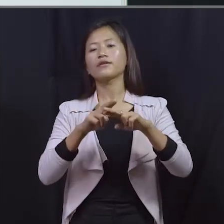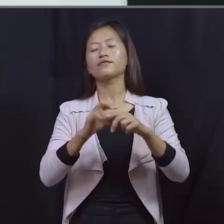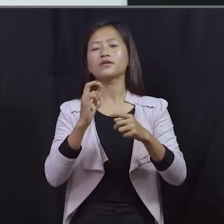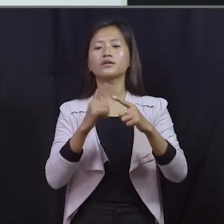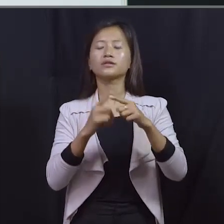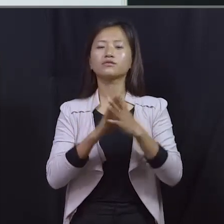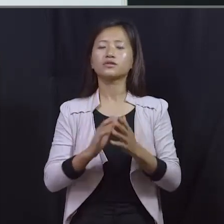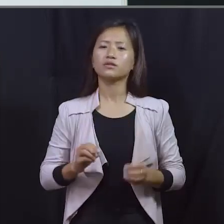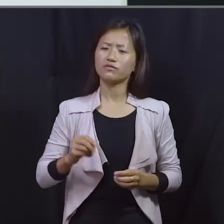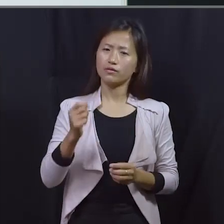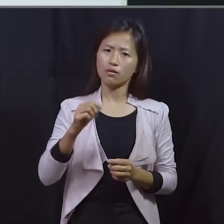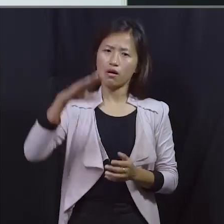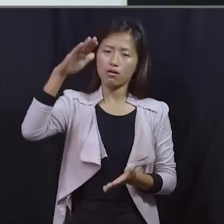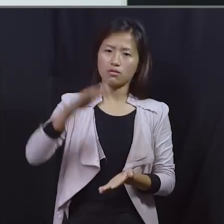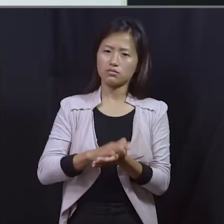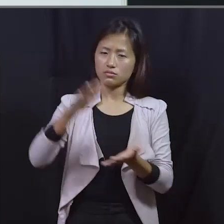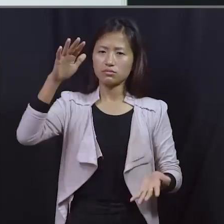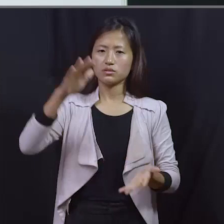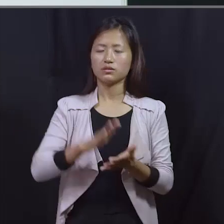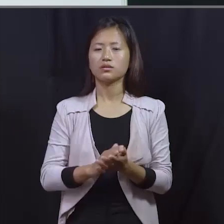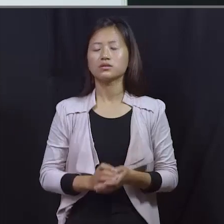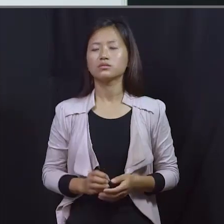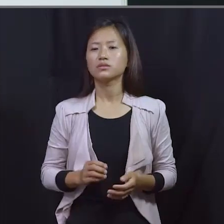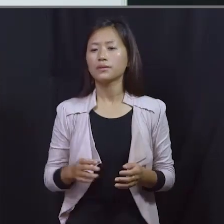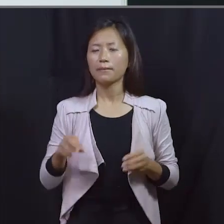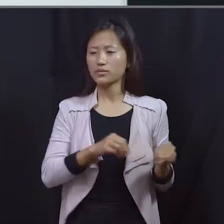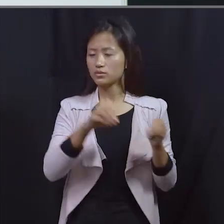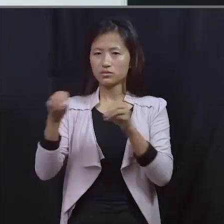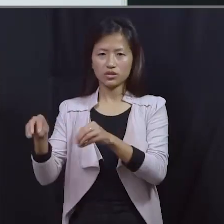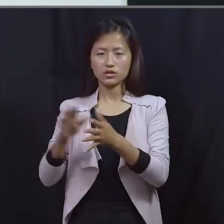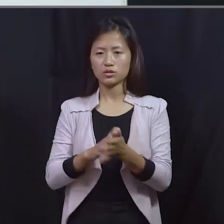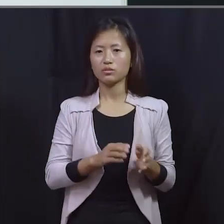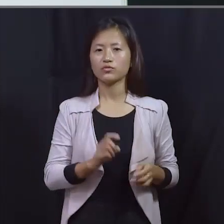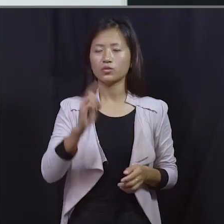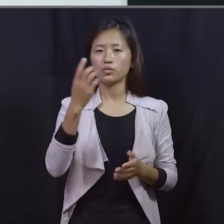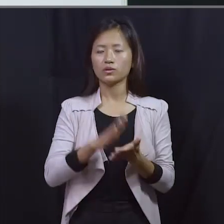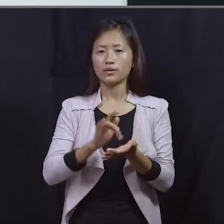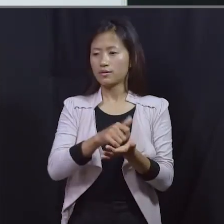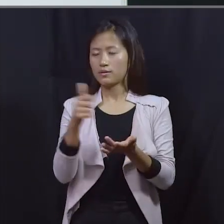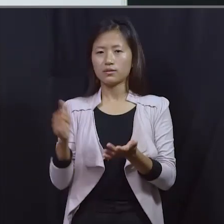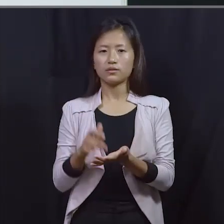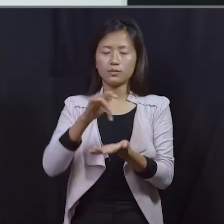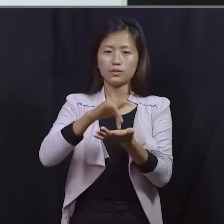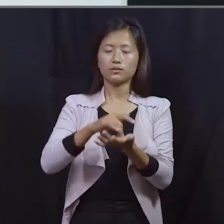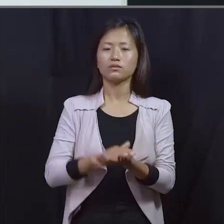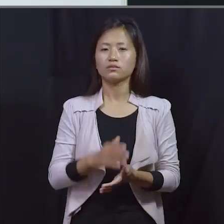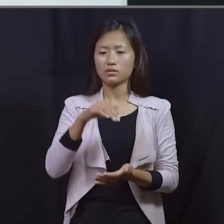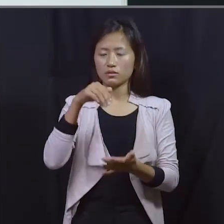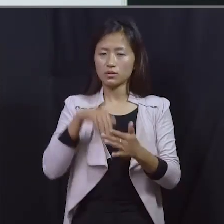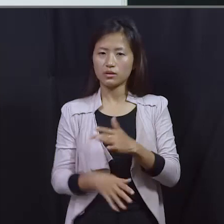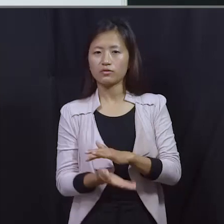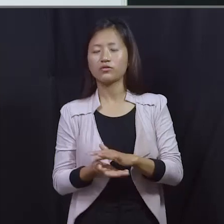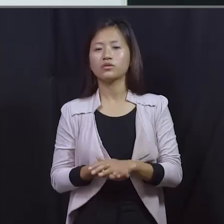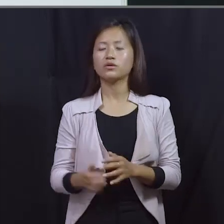villages, they deserted the village and migrated to new places. And that is why it led to the decline or the downfall or